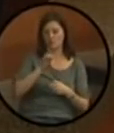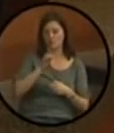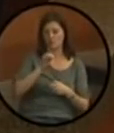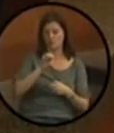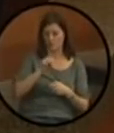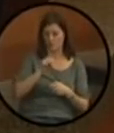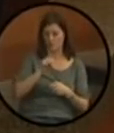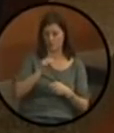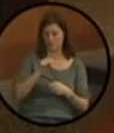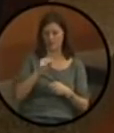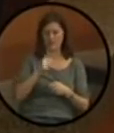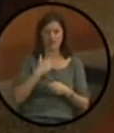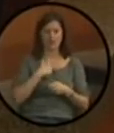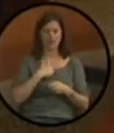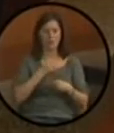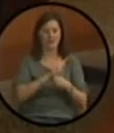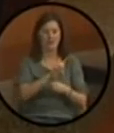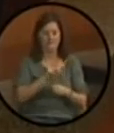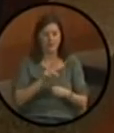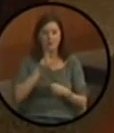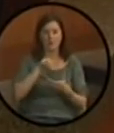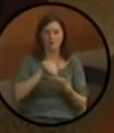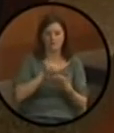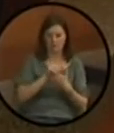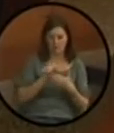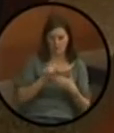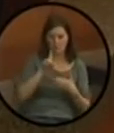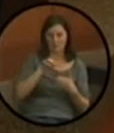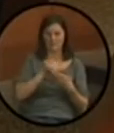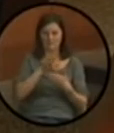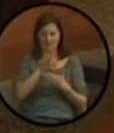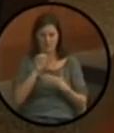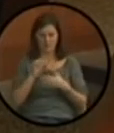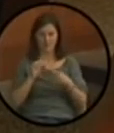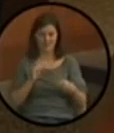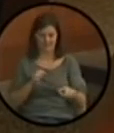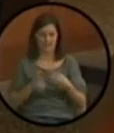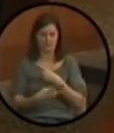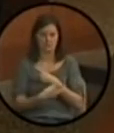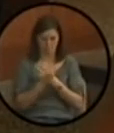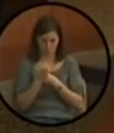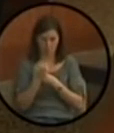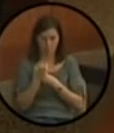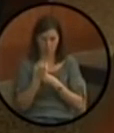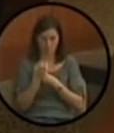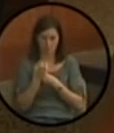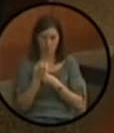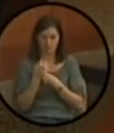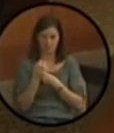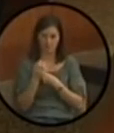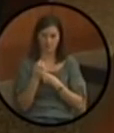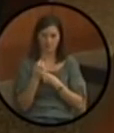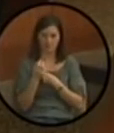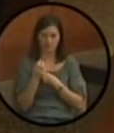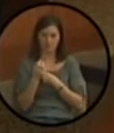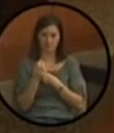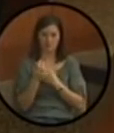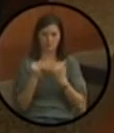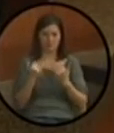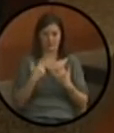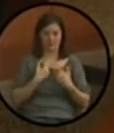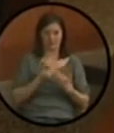recover $1,000 or $1,500 that we think is the fruits of that crime. We forward